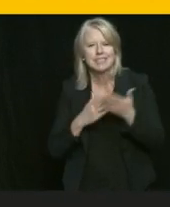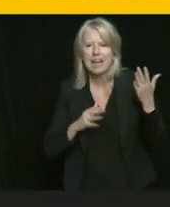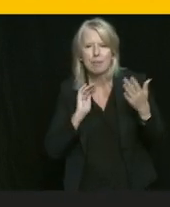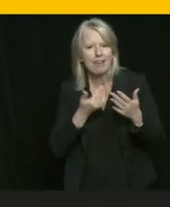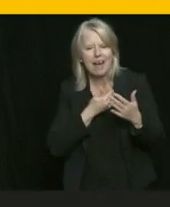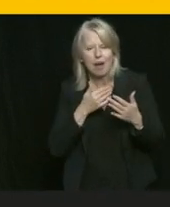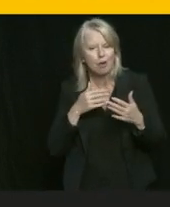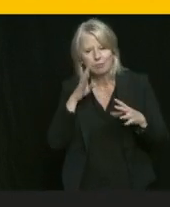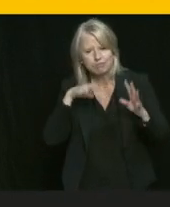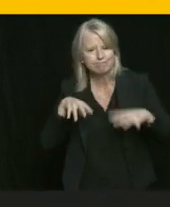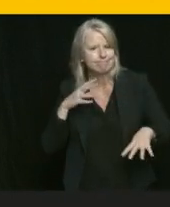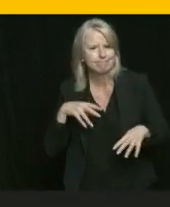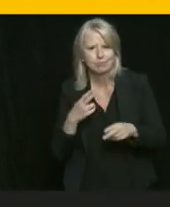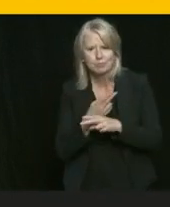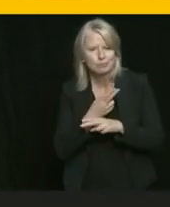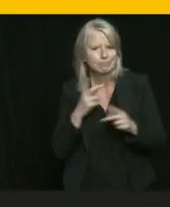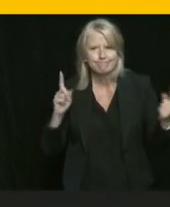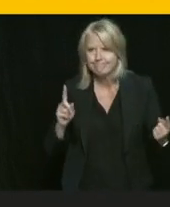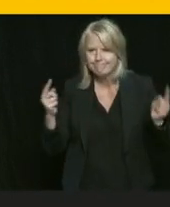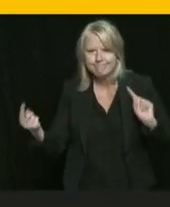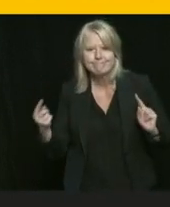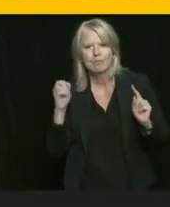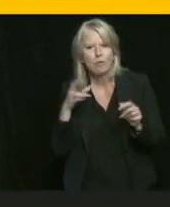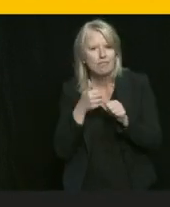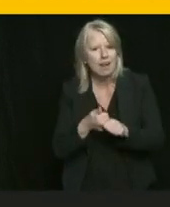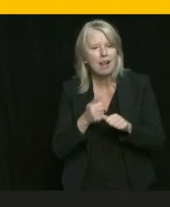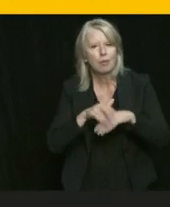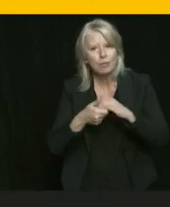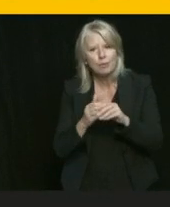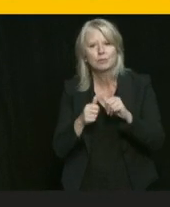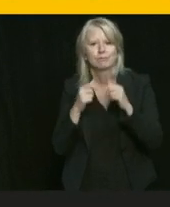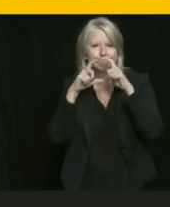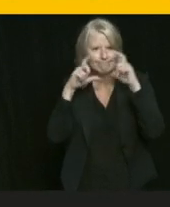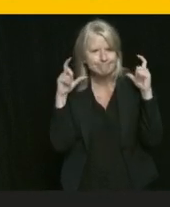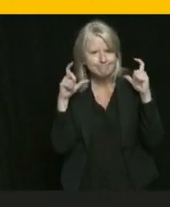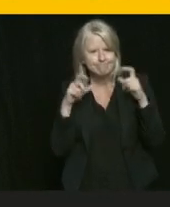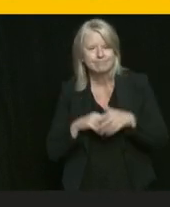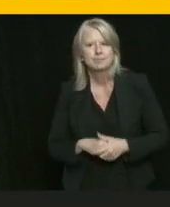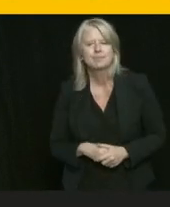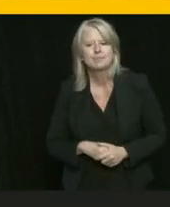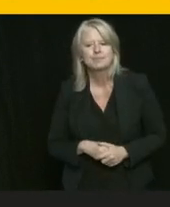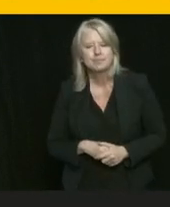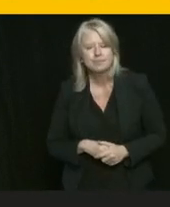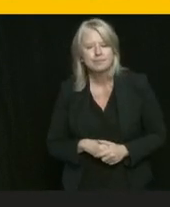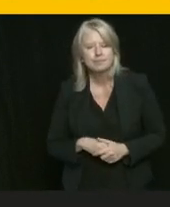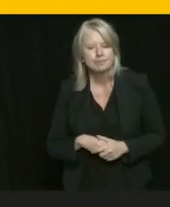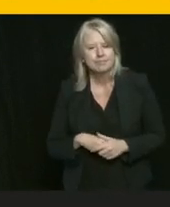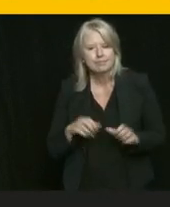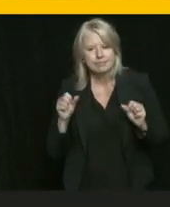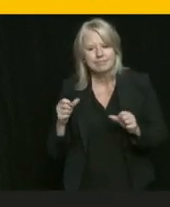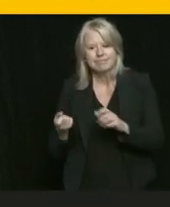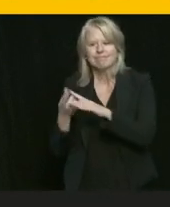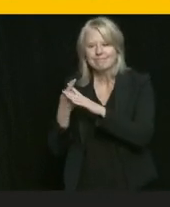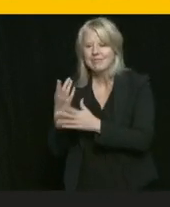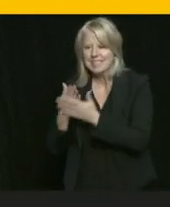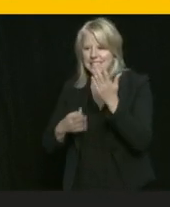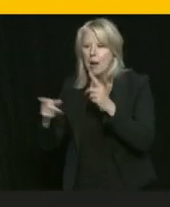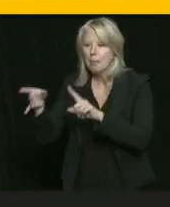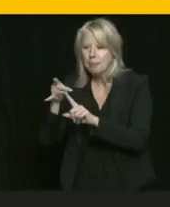steps, such as consistent physical distancing, exemplary hygiene, and mask wearing, some of us have lost our